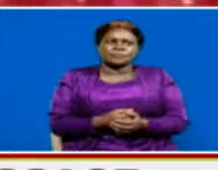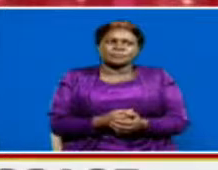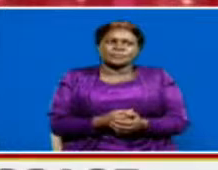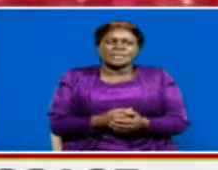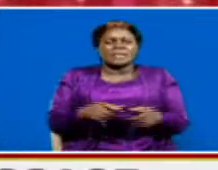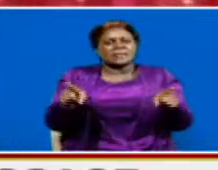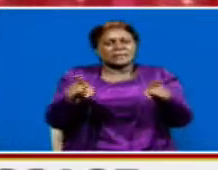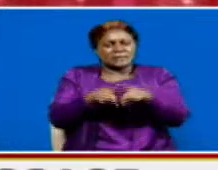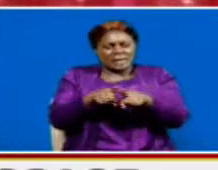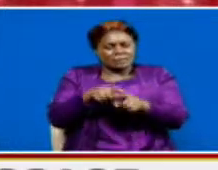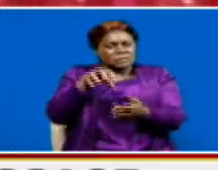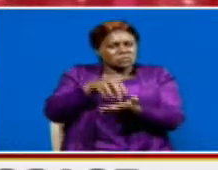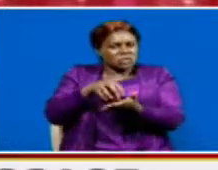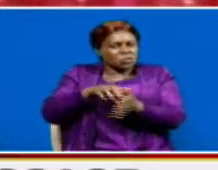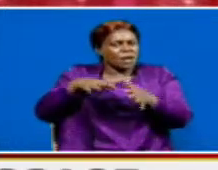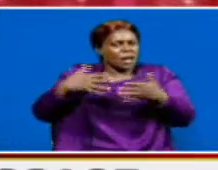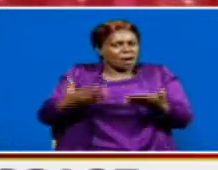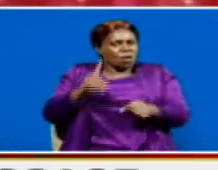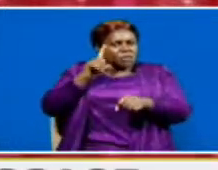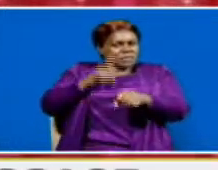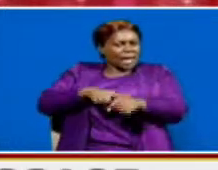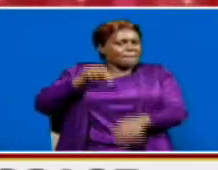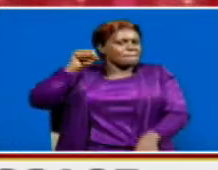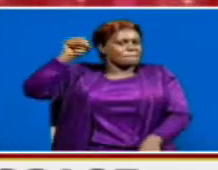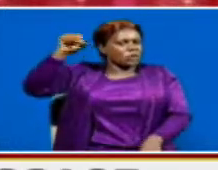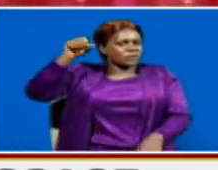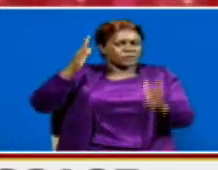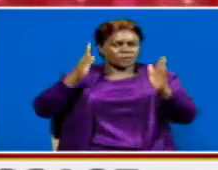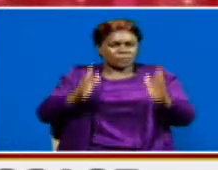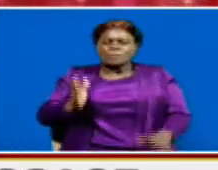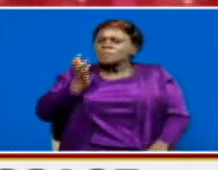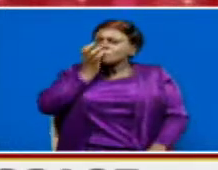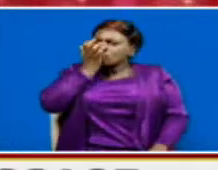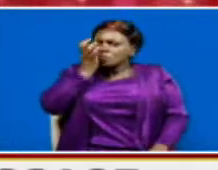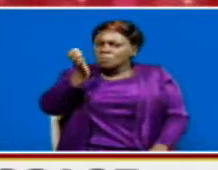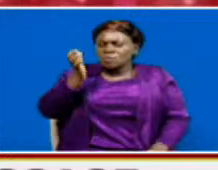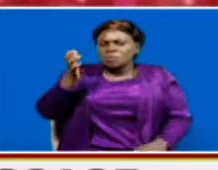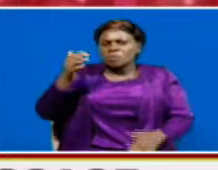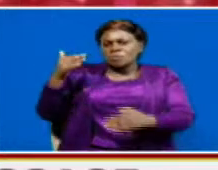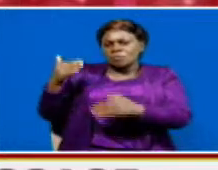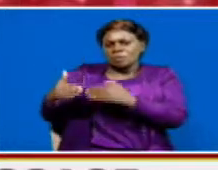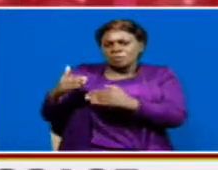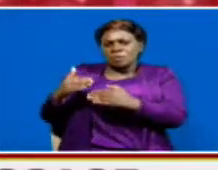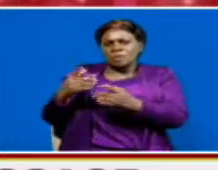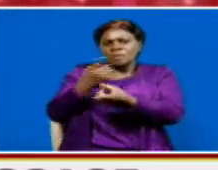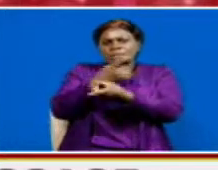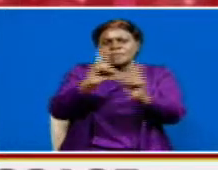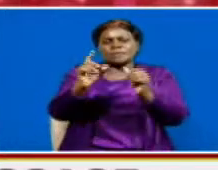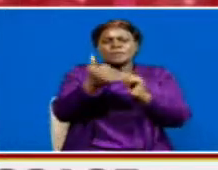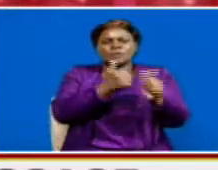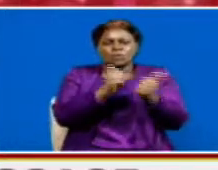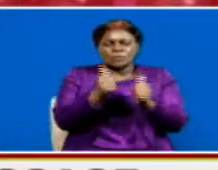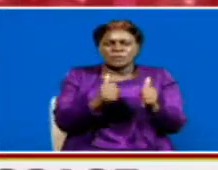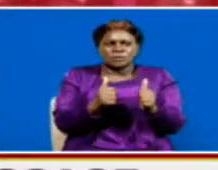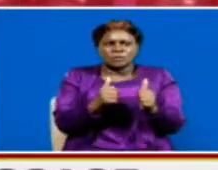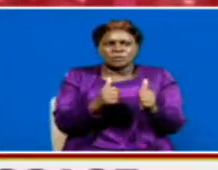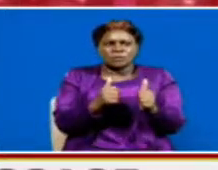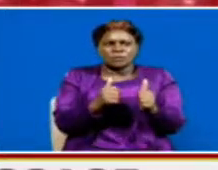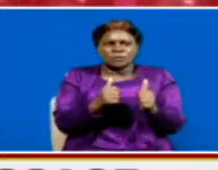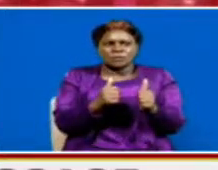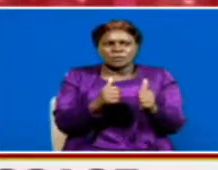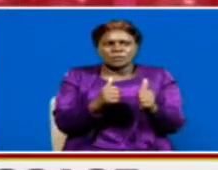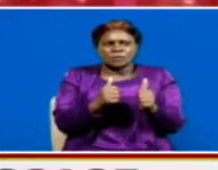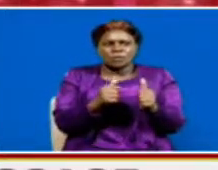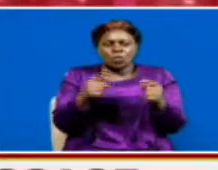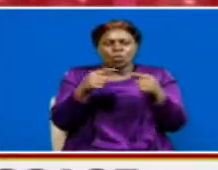It is also the case when a politician neglects the boundaries of democratic competition